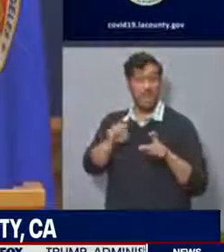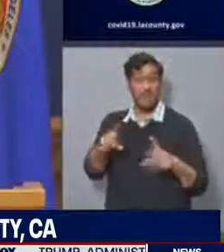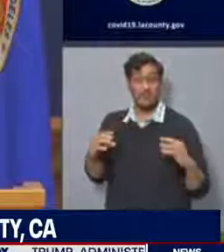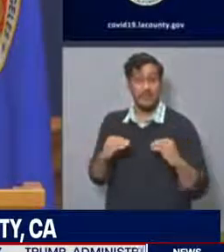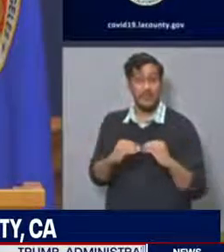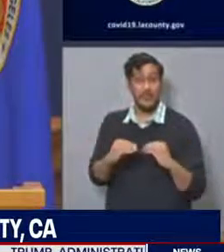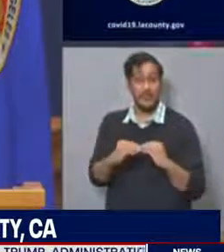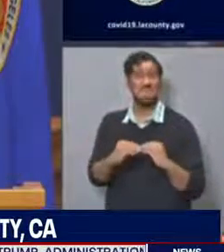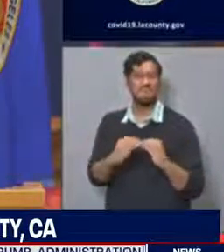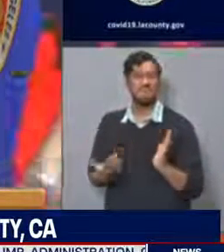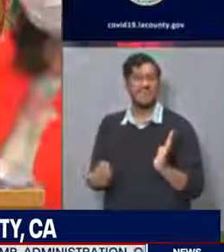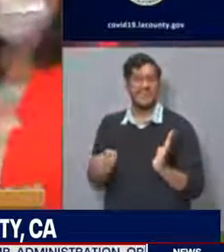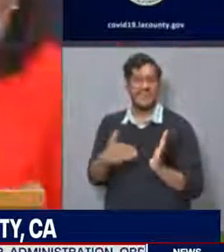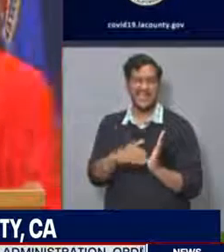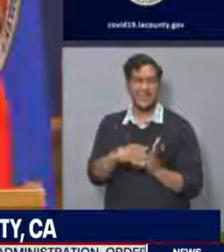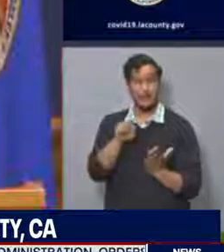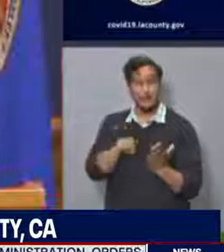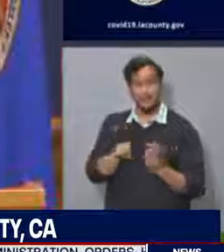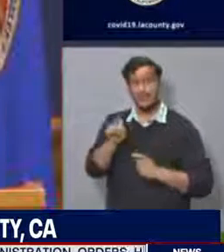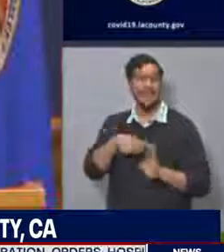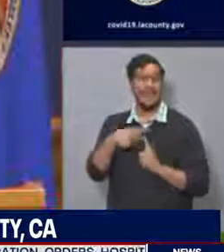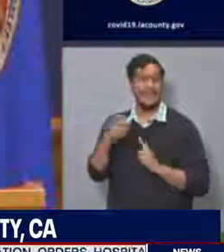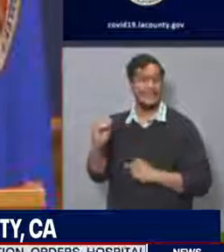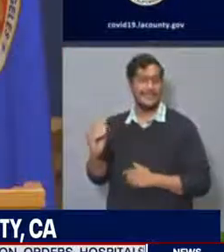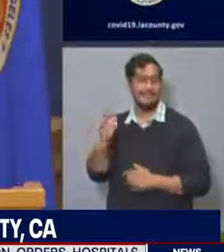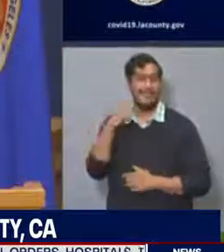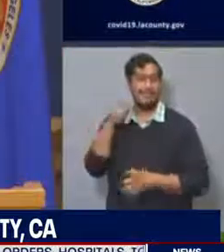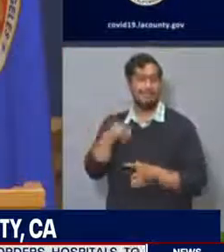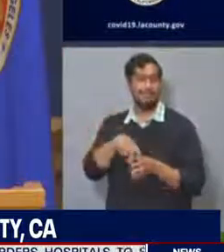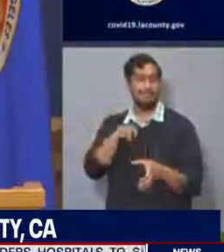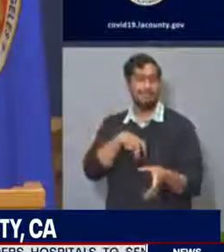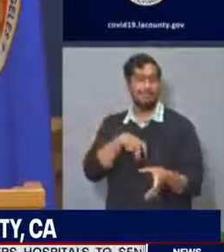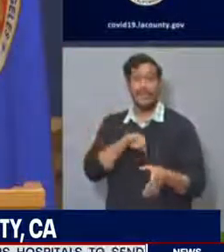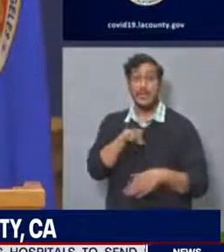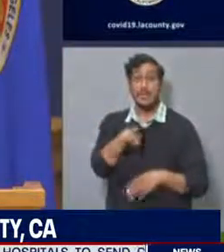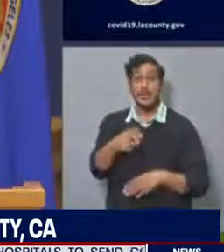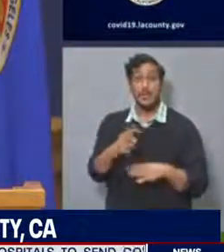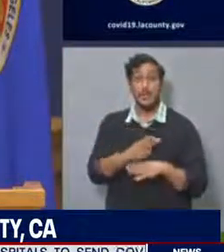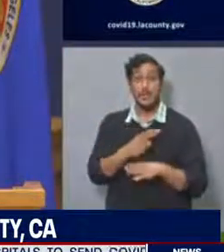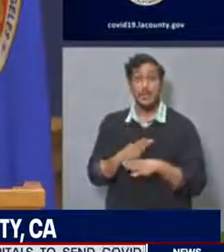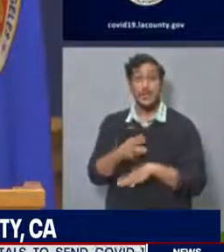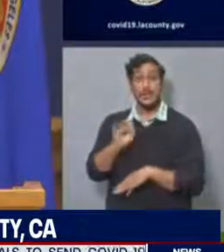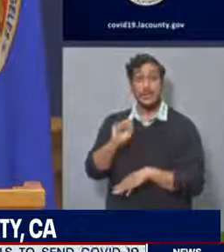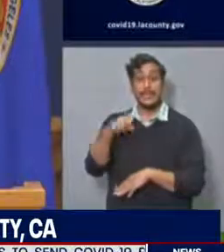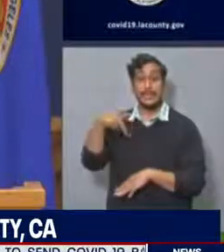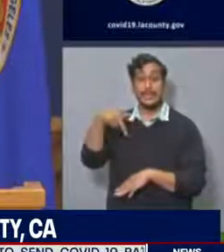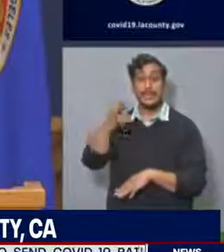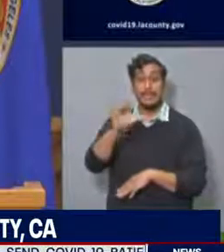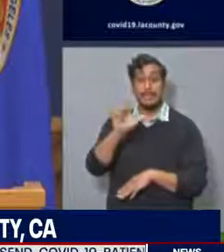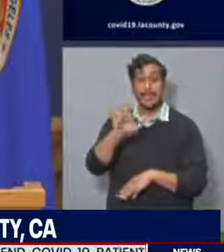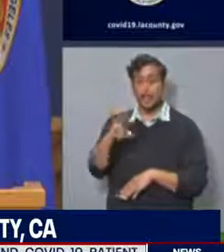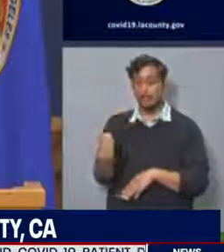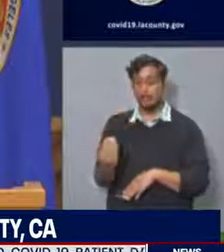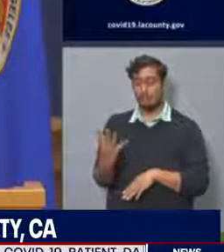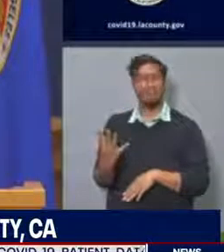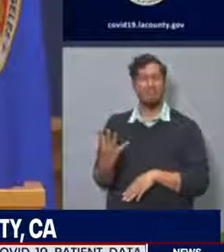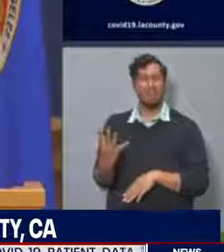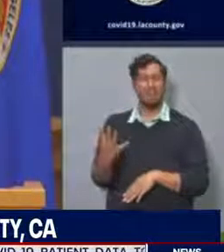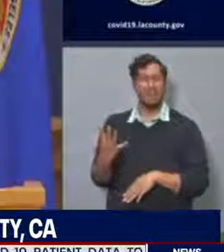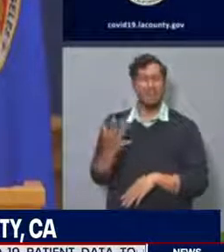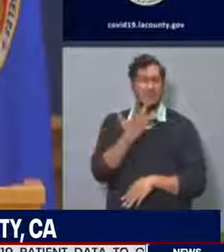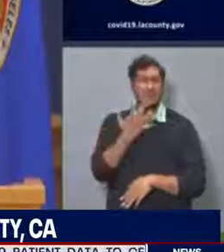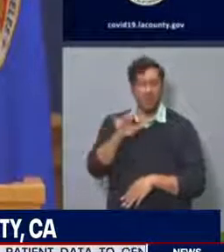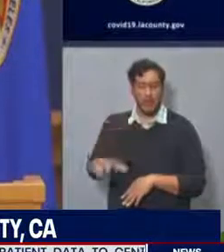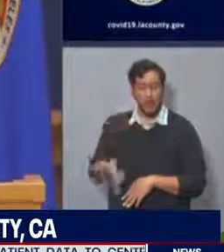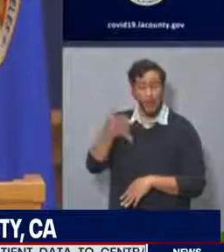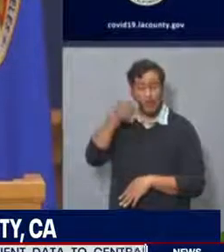by repeating the 1-0 command. If you are using a speakerphone, please pick up the handset before pressing the numbers.